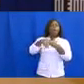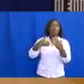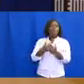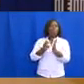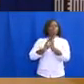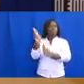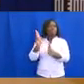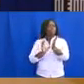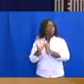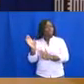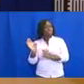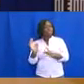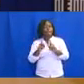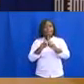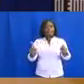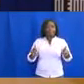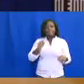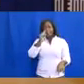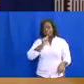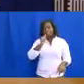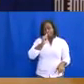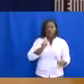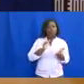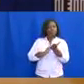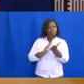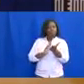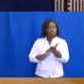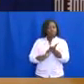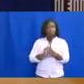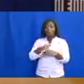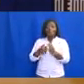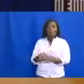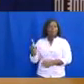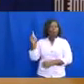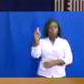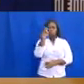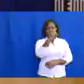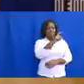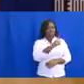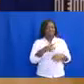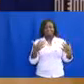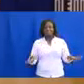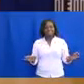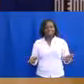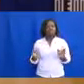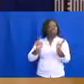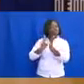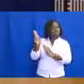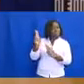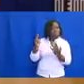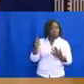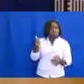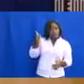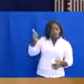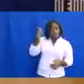institutions, public and private, have been disinfected. Universities with